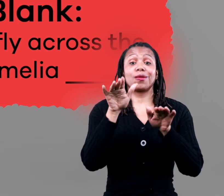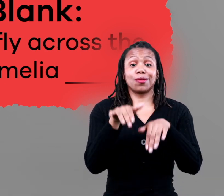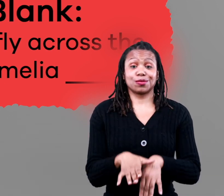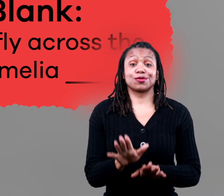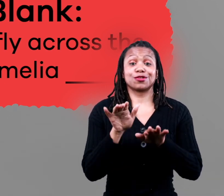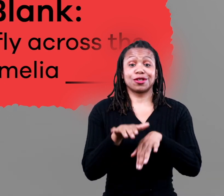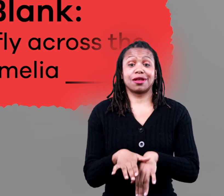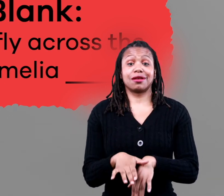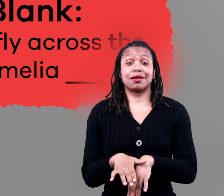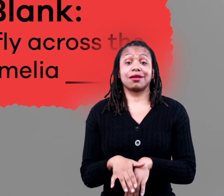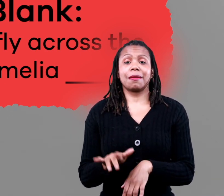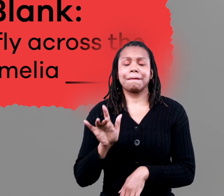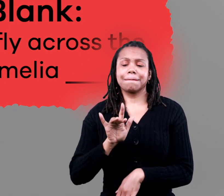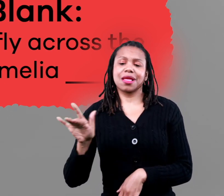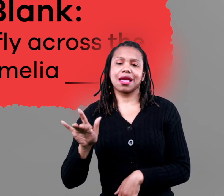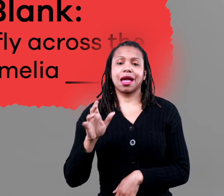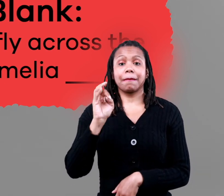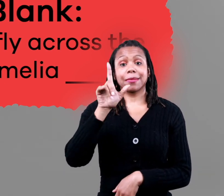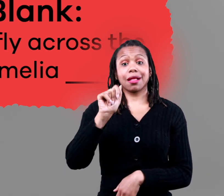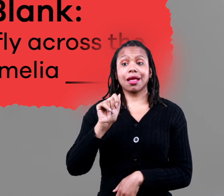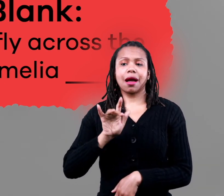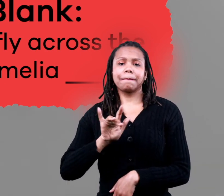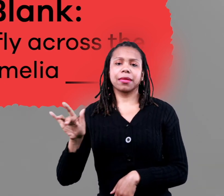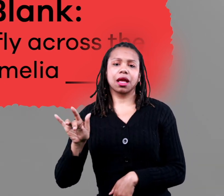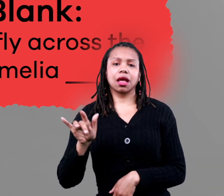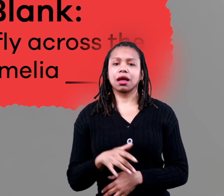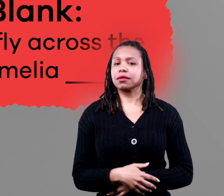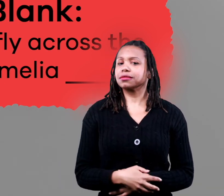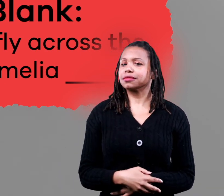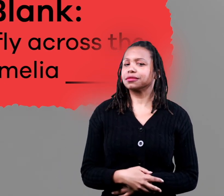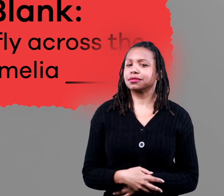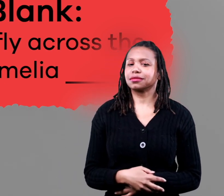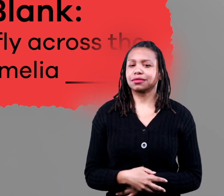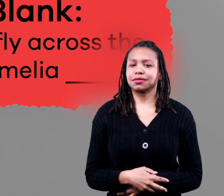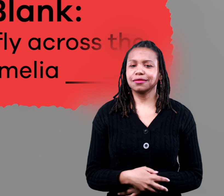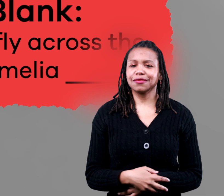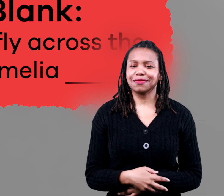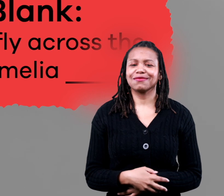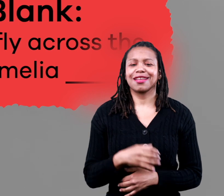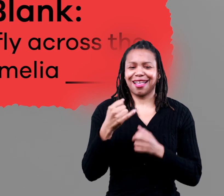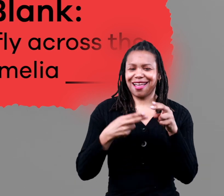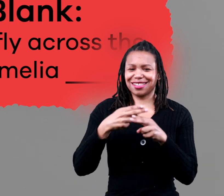fly across the Atlantic Ocean was Amelia blank.